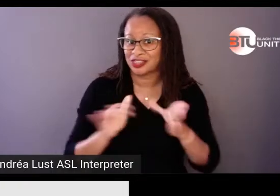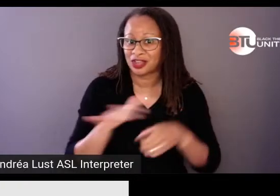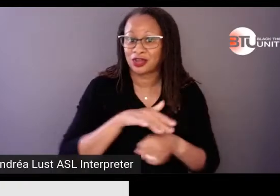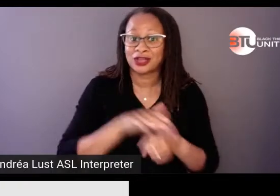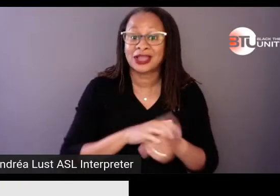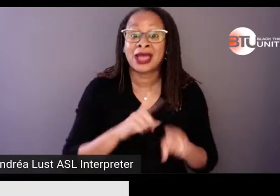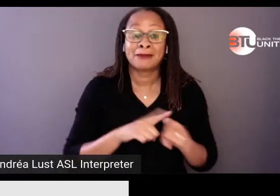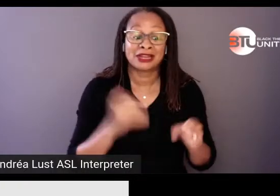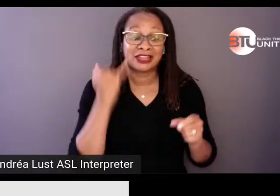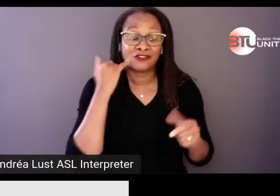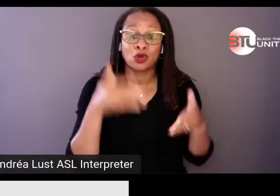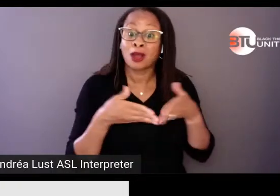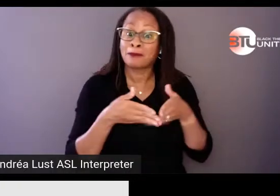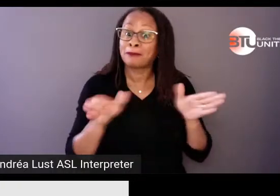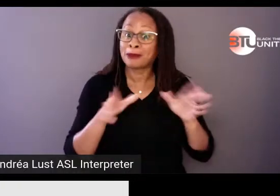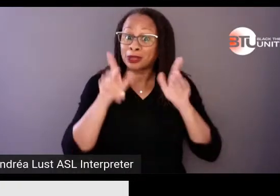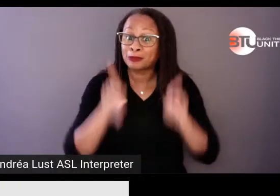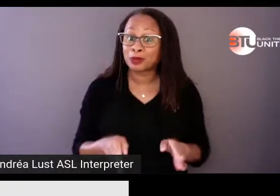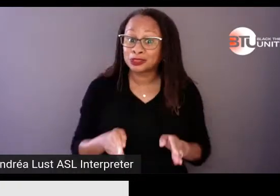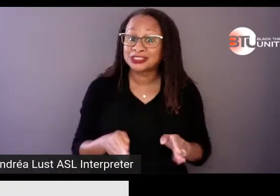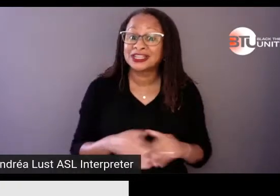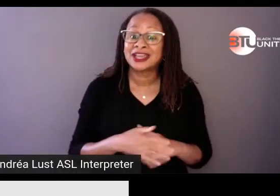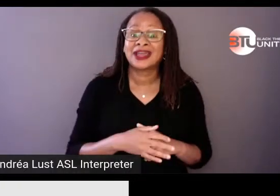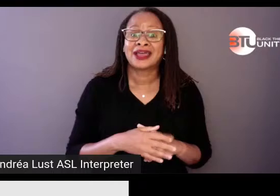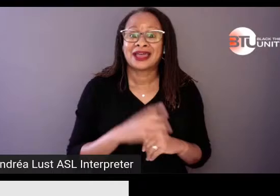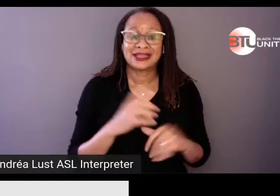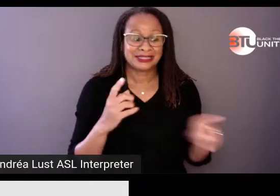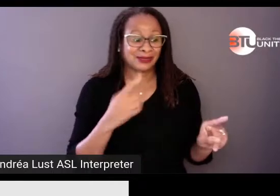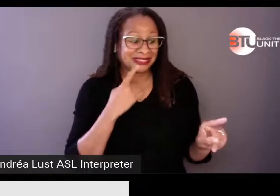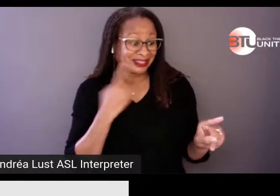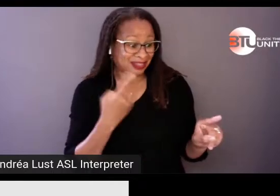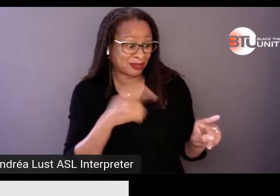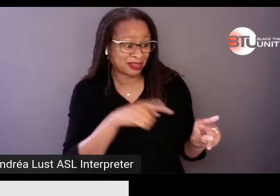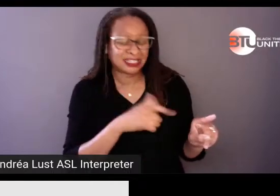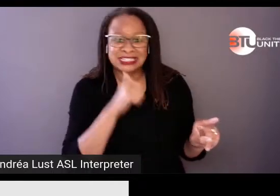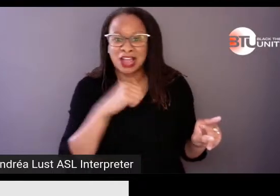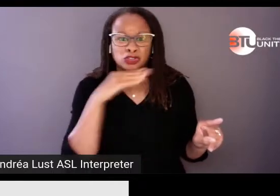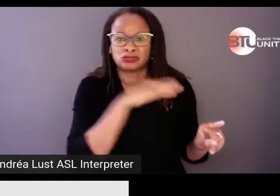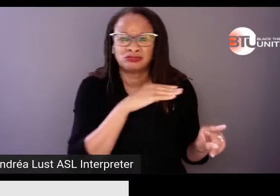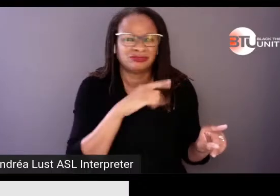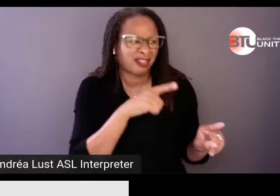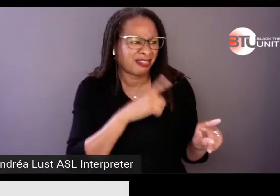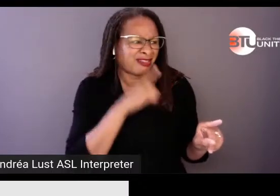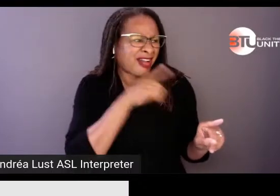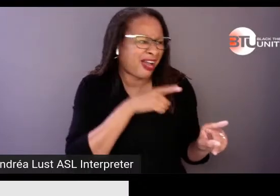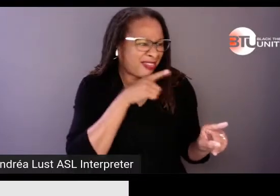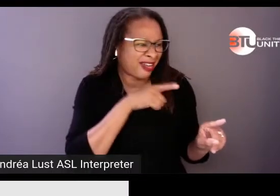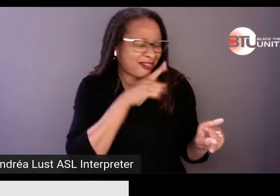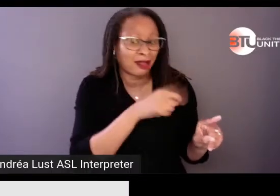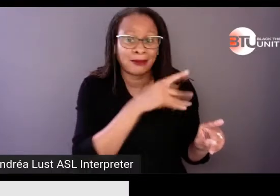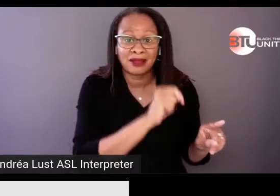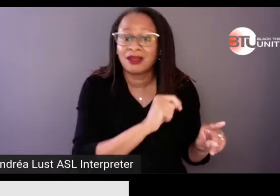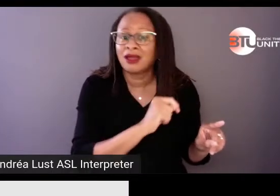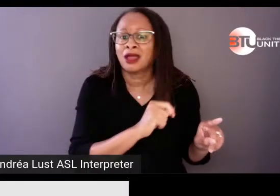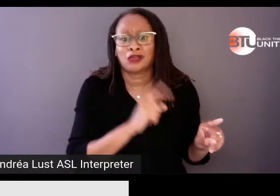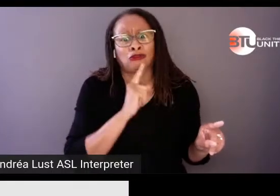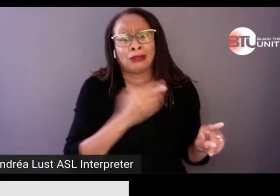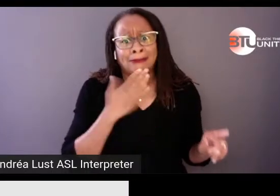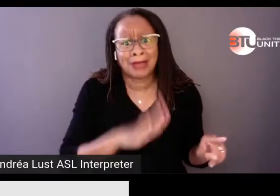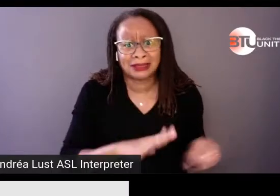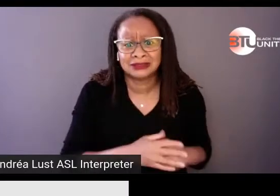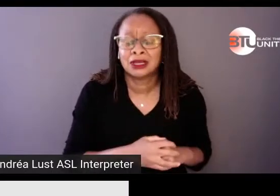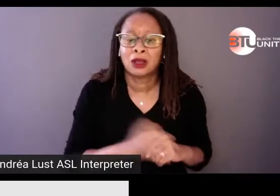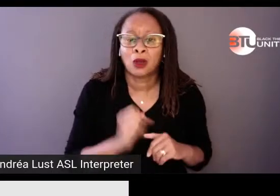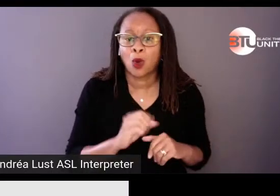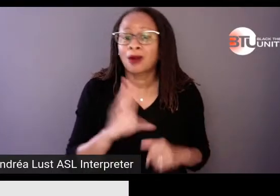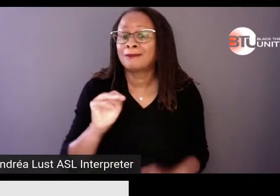public persona and someone says something that's outright untrue and just negligently untrue or